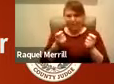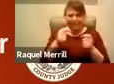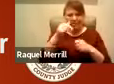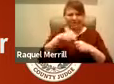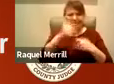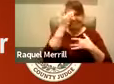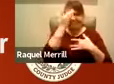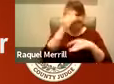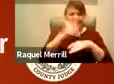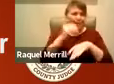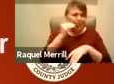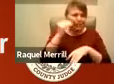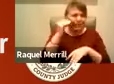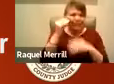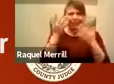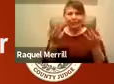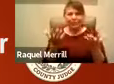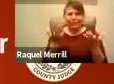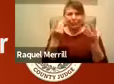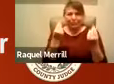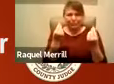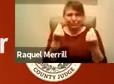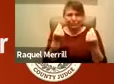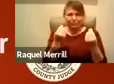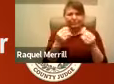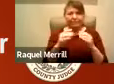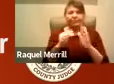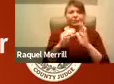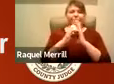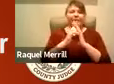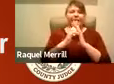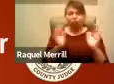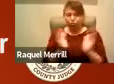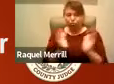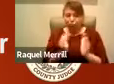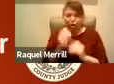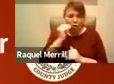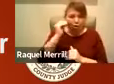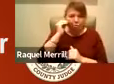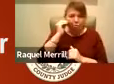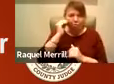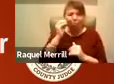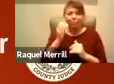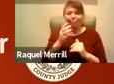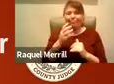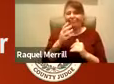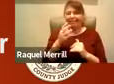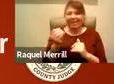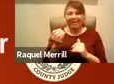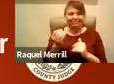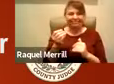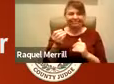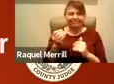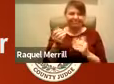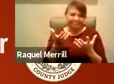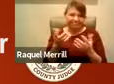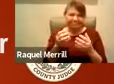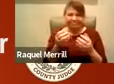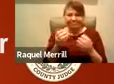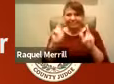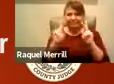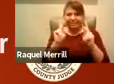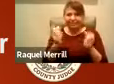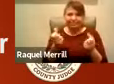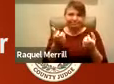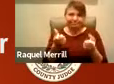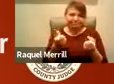home, and especially if you're in a small home and you have a good bit amount of people living in